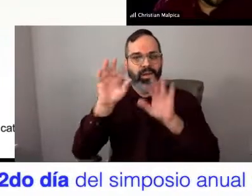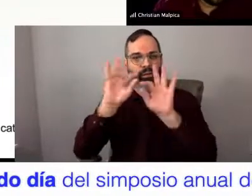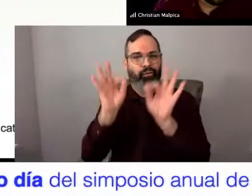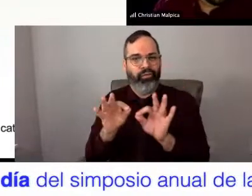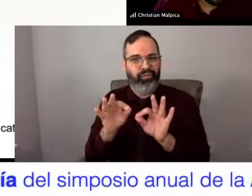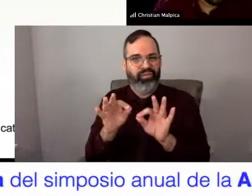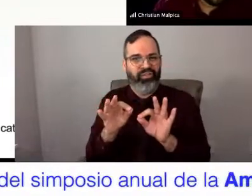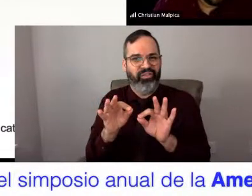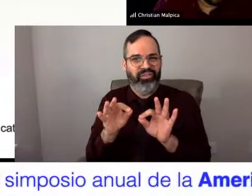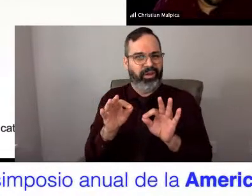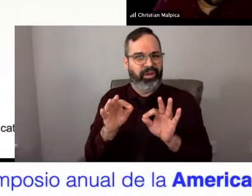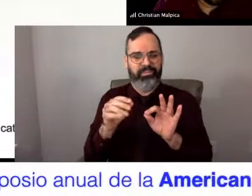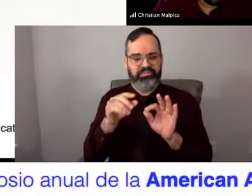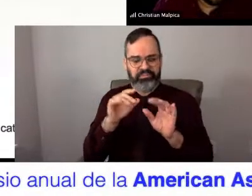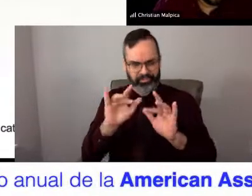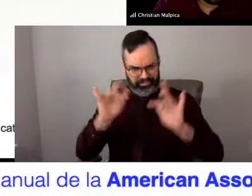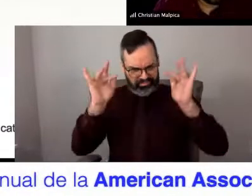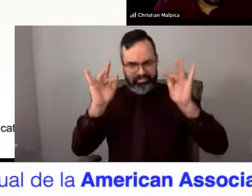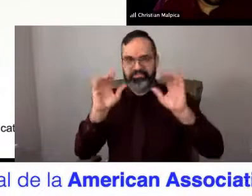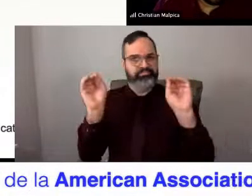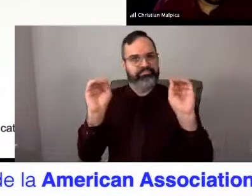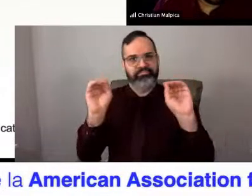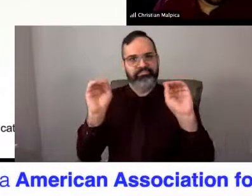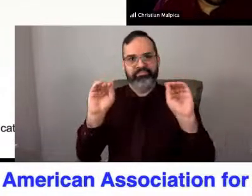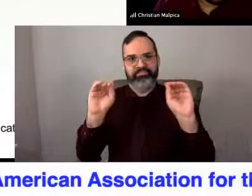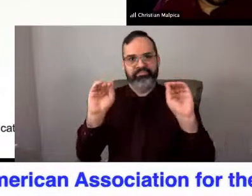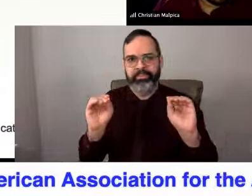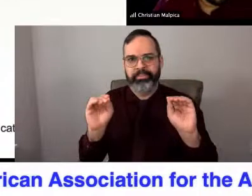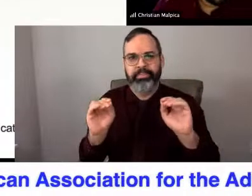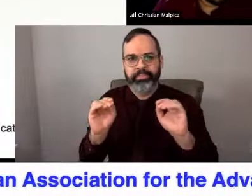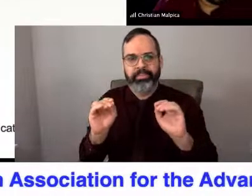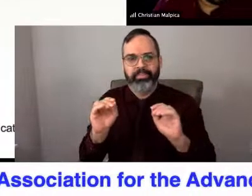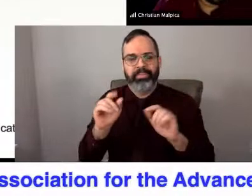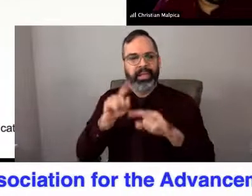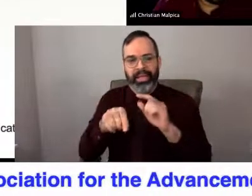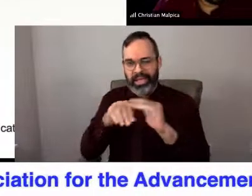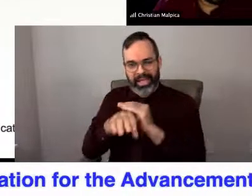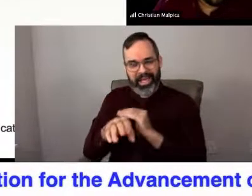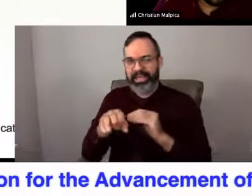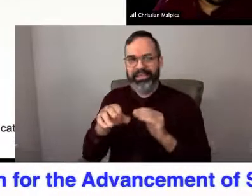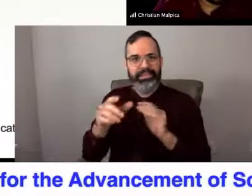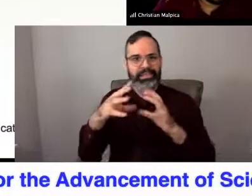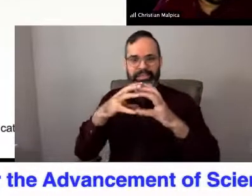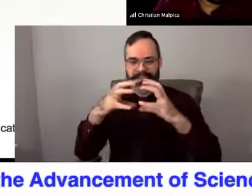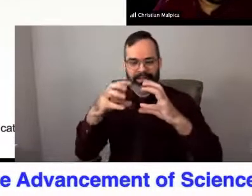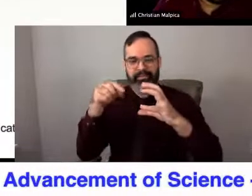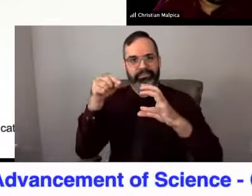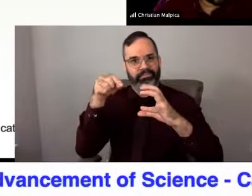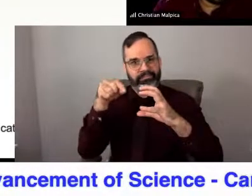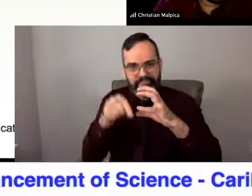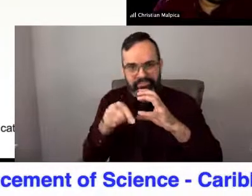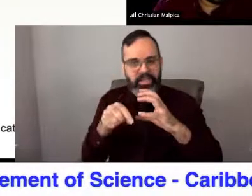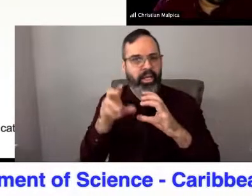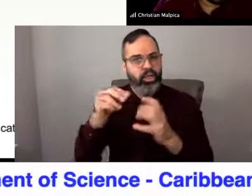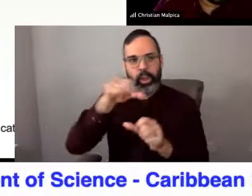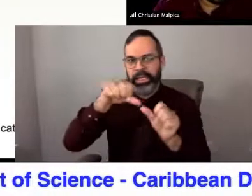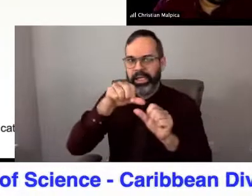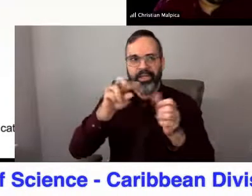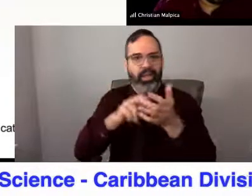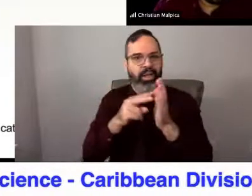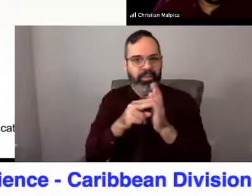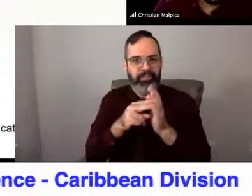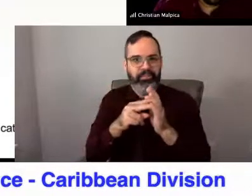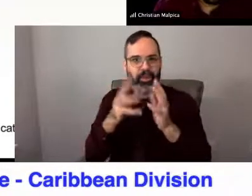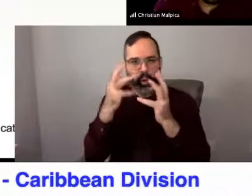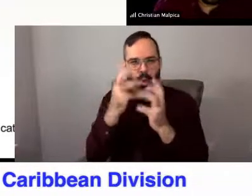not permeabilized by Triton, so rhoavidin cannot enter the cell, so there is no interaction, and you can only see DAPID, which is the nucleus of the